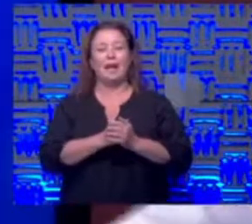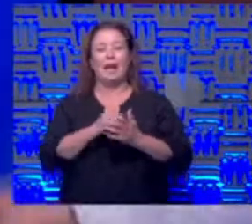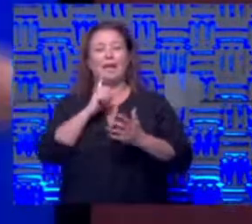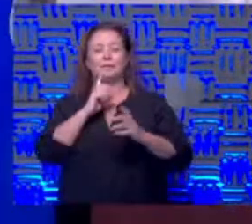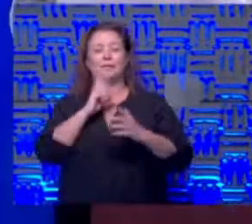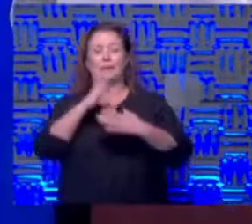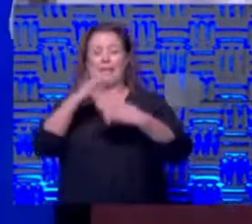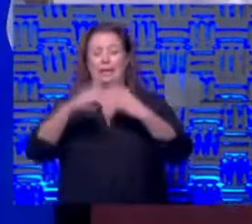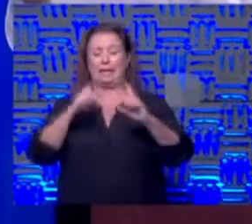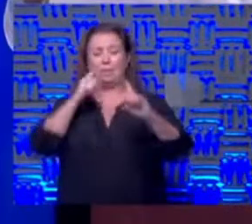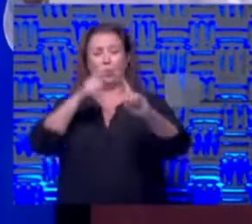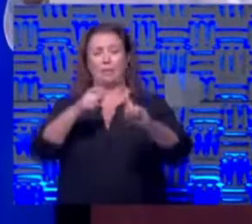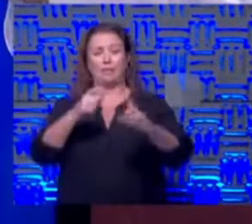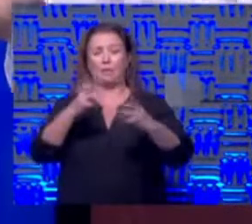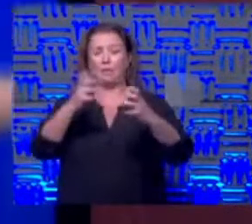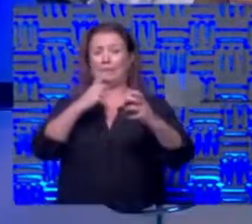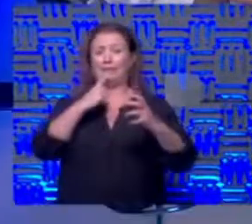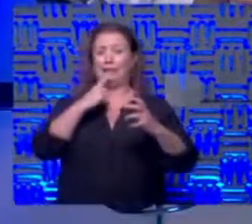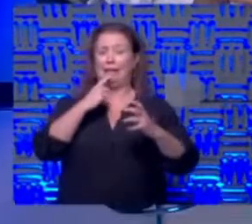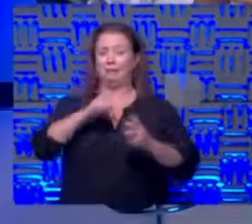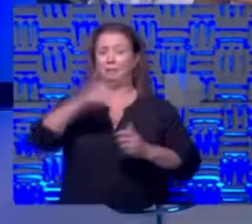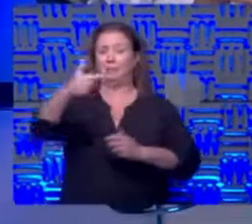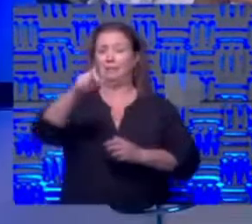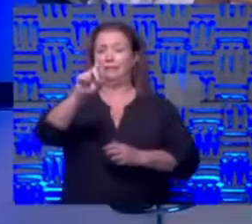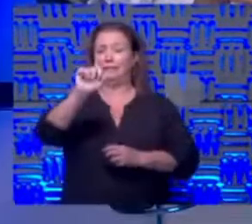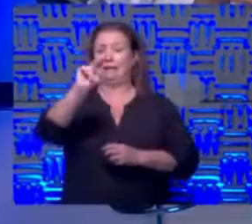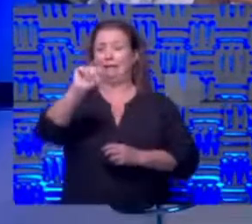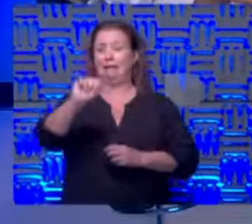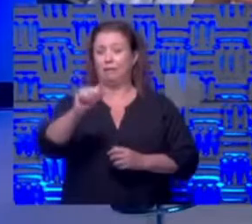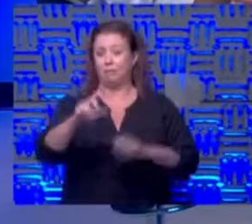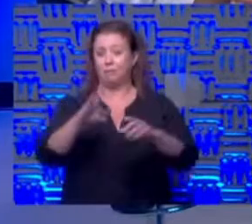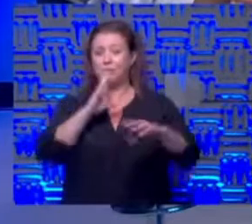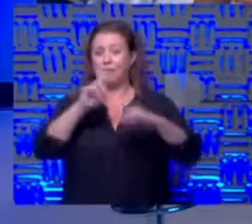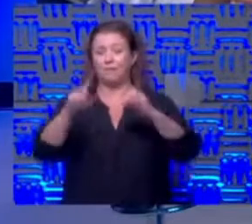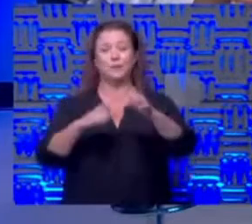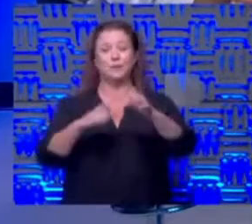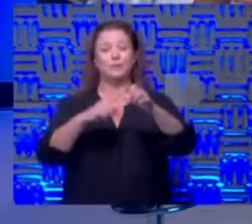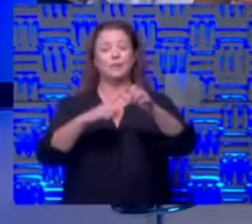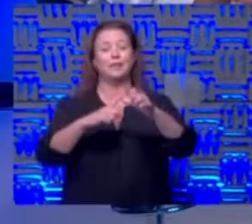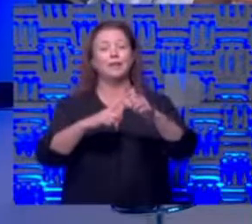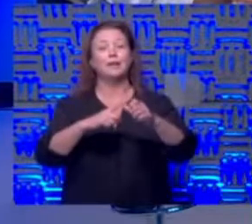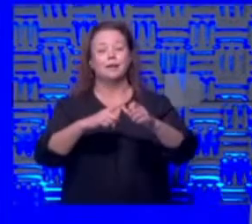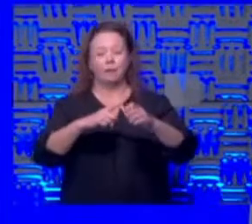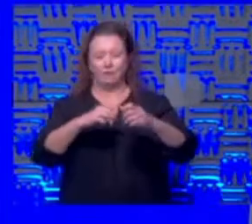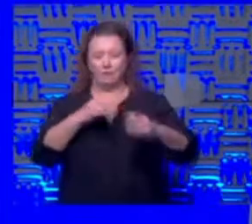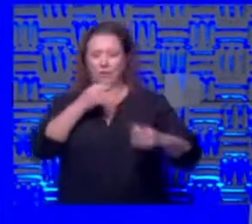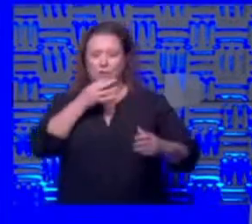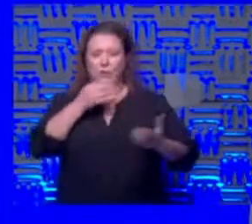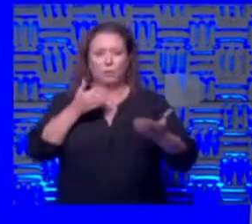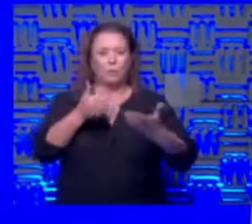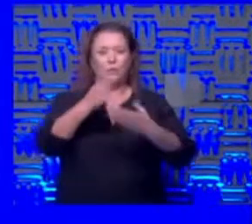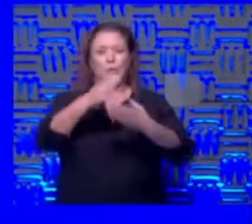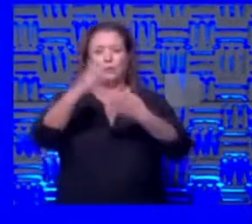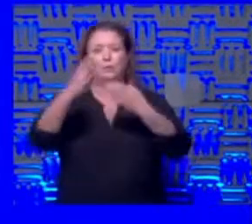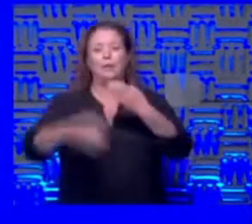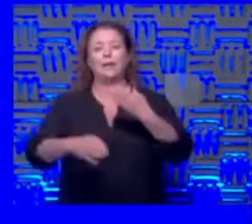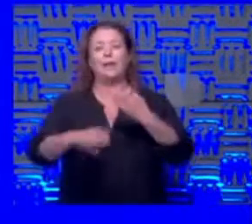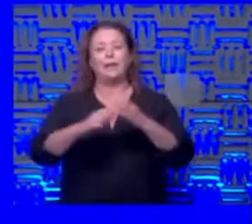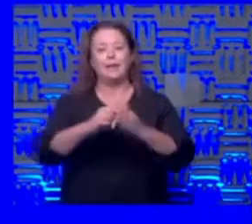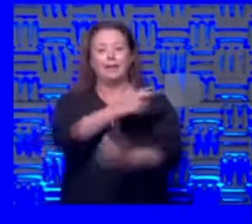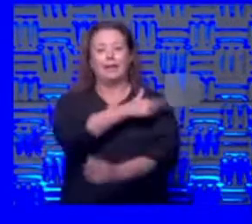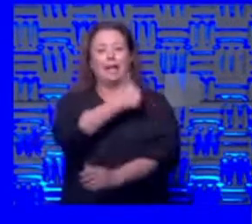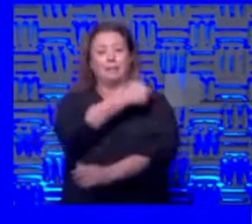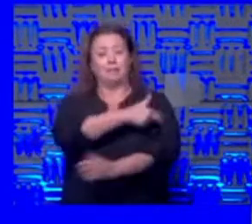wrap-up points. You got? We're moving into the weekend. We are very happy that our hospitalizations are down. We understand